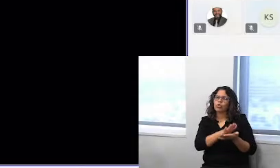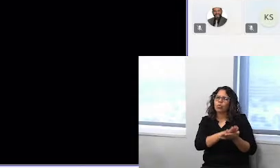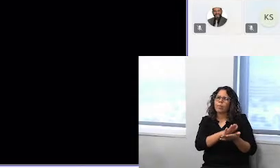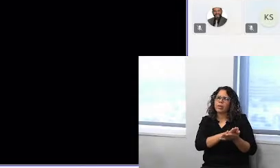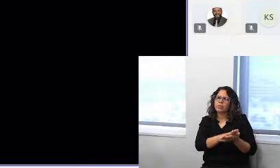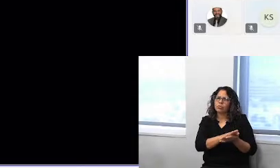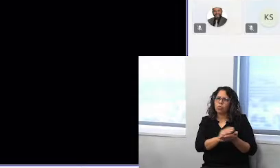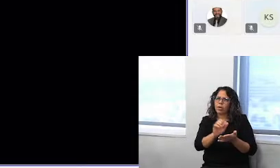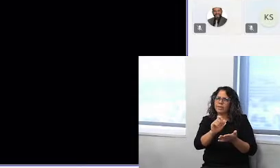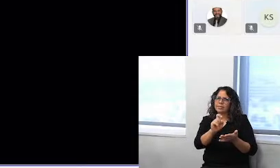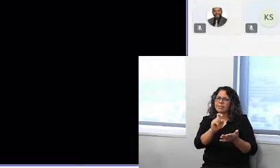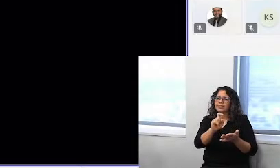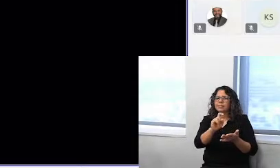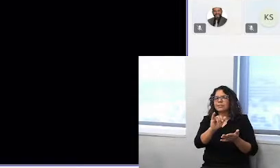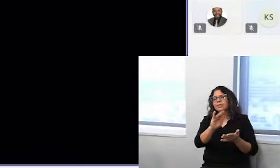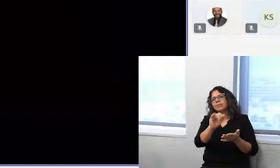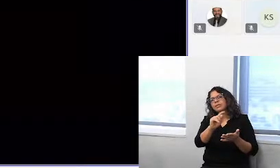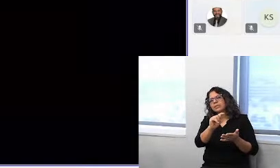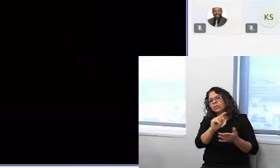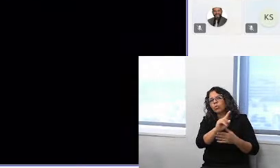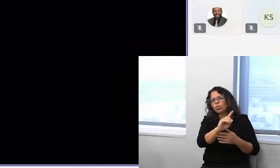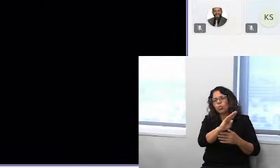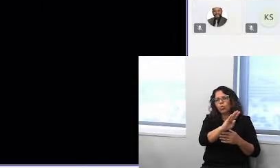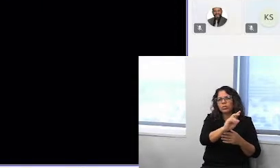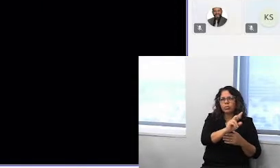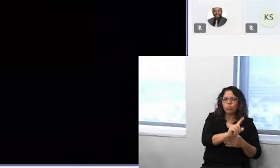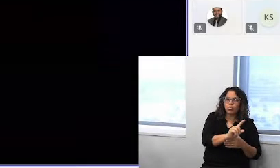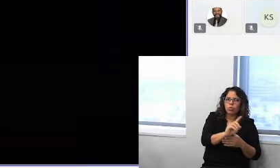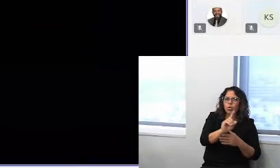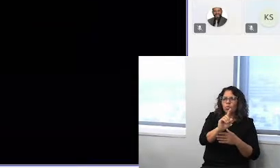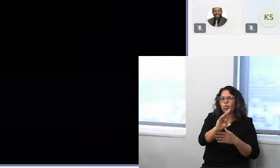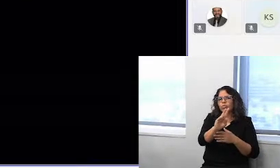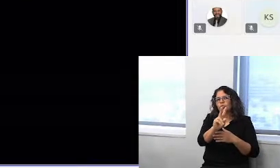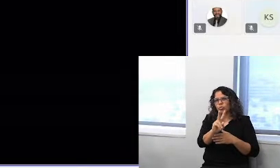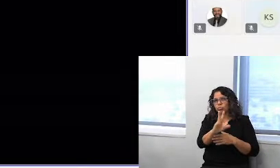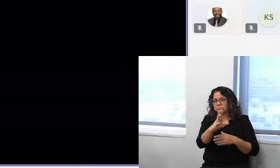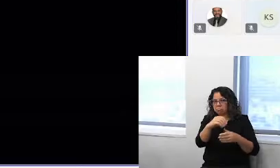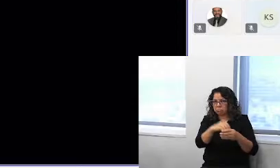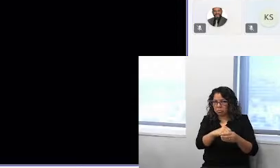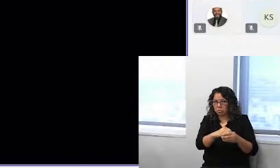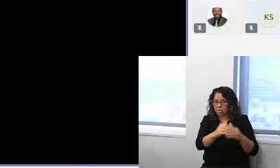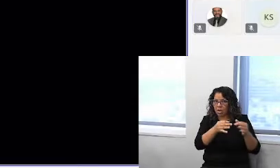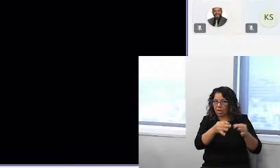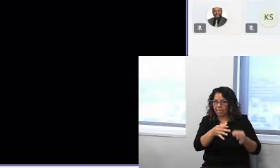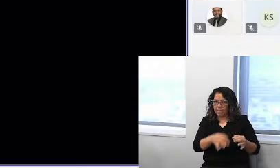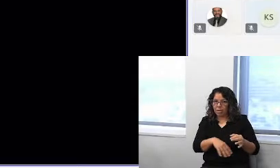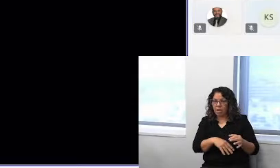142 cover, again, these topics. If they may be shown, they're marked as exhibits.